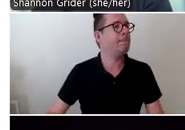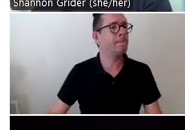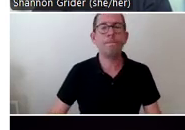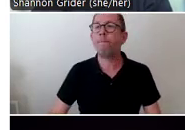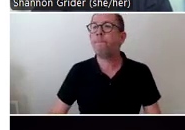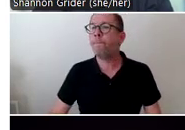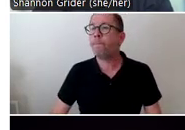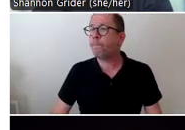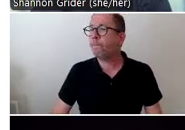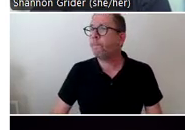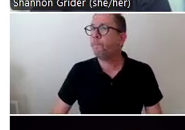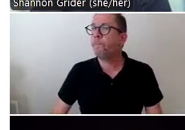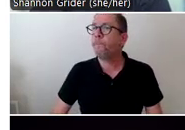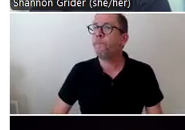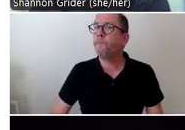All right.